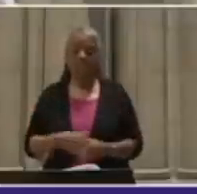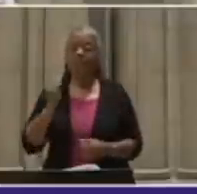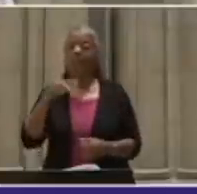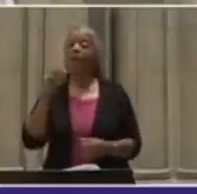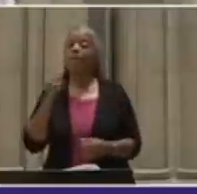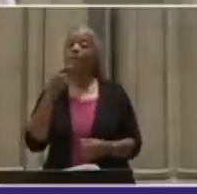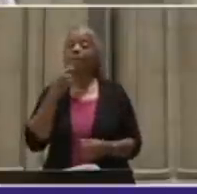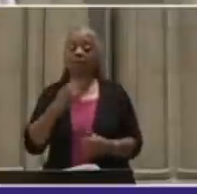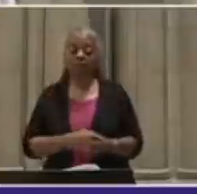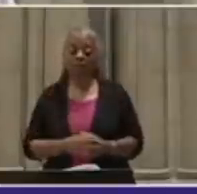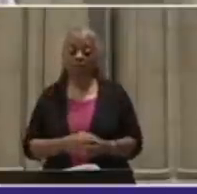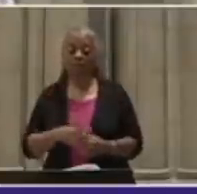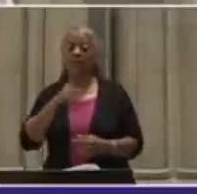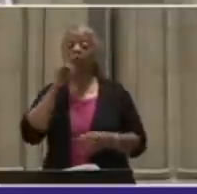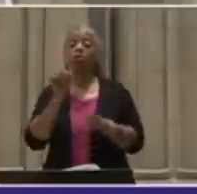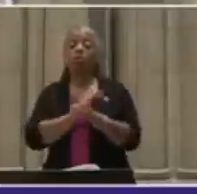says,